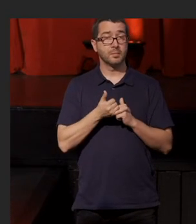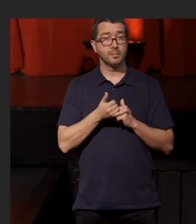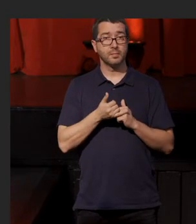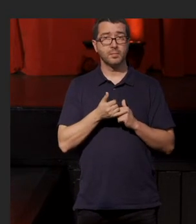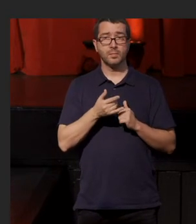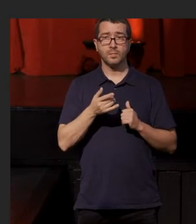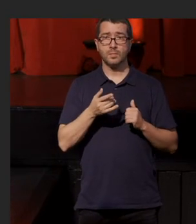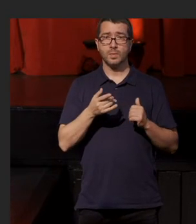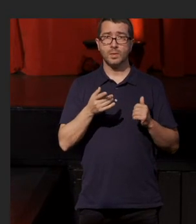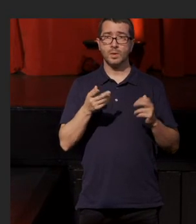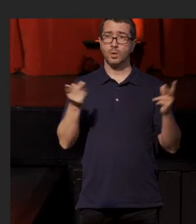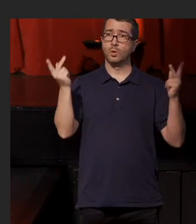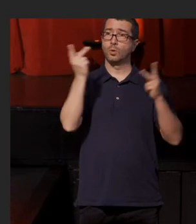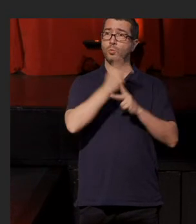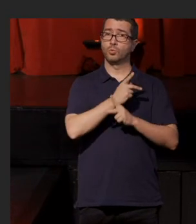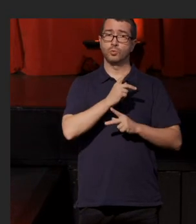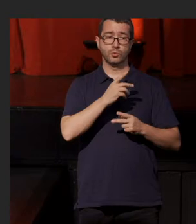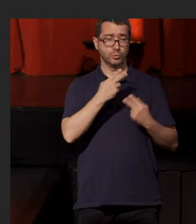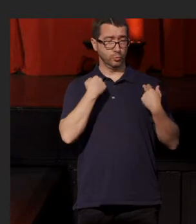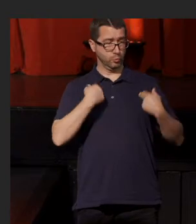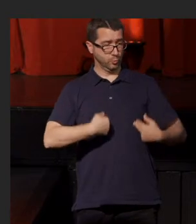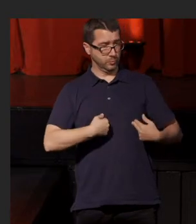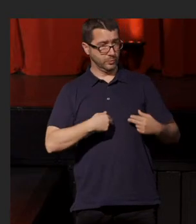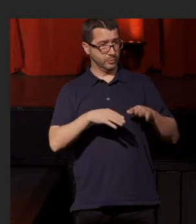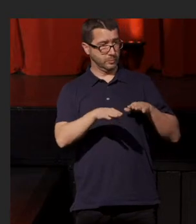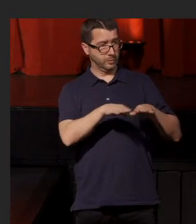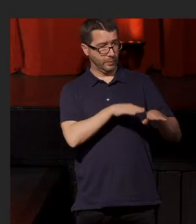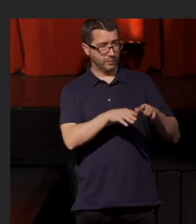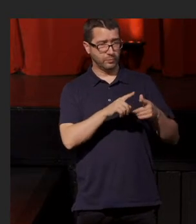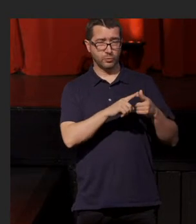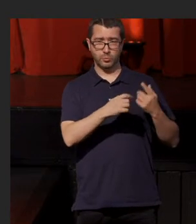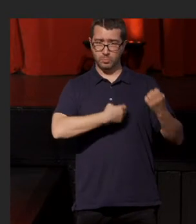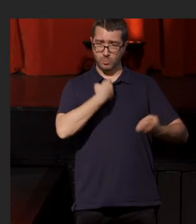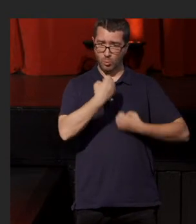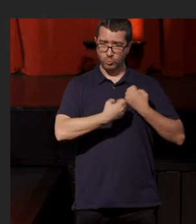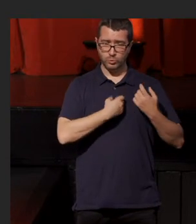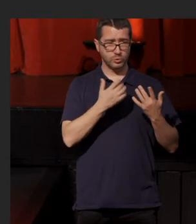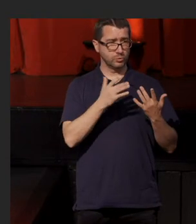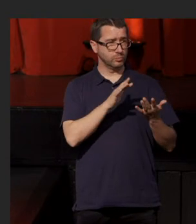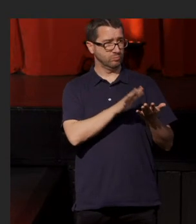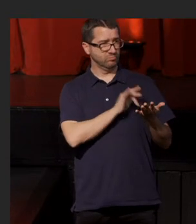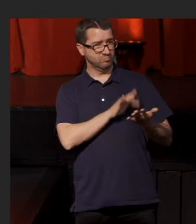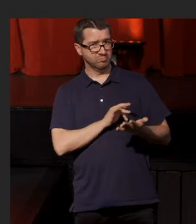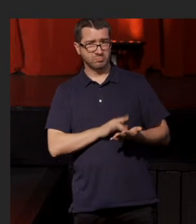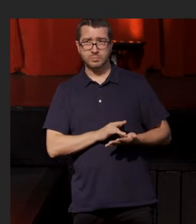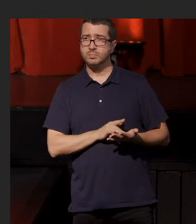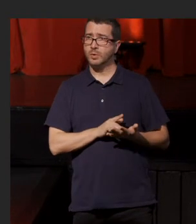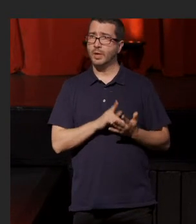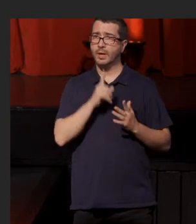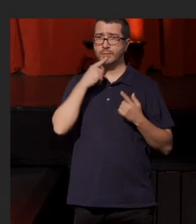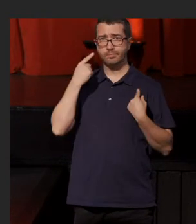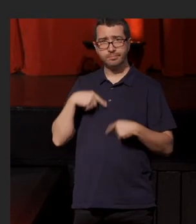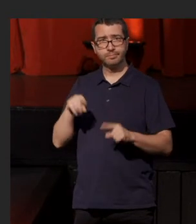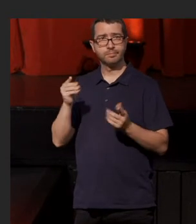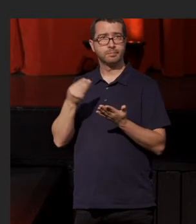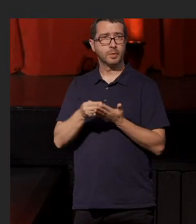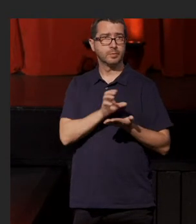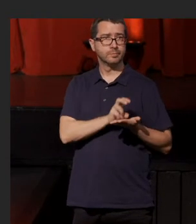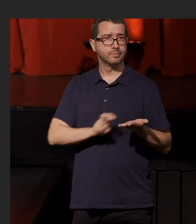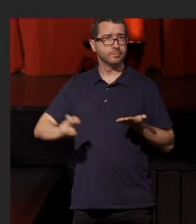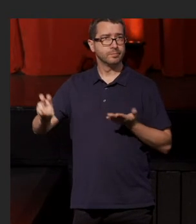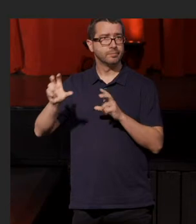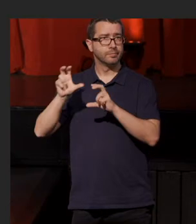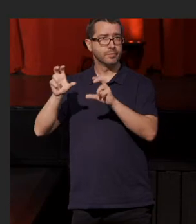human instincts and behavior to accomplish that objective. Perhaps that brings us back to Professor Hall-Jamieson,